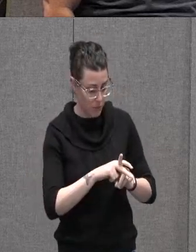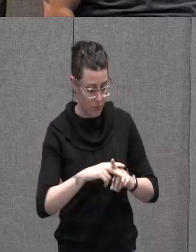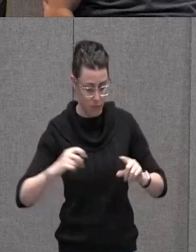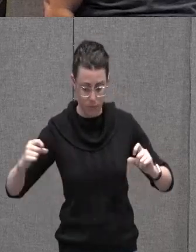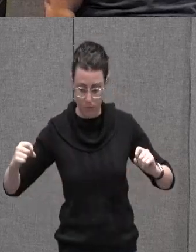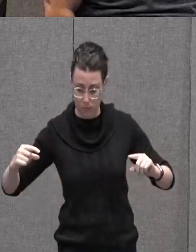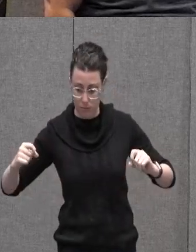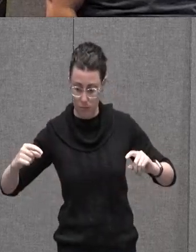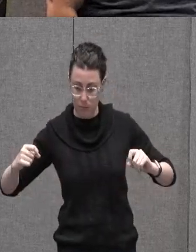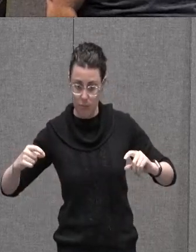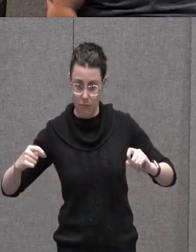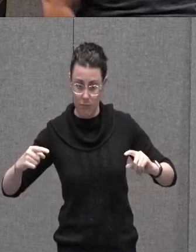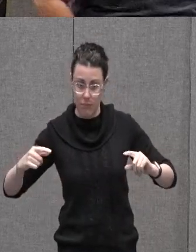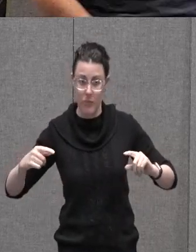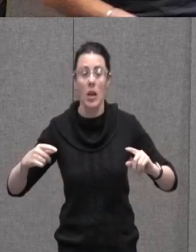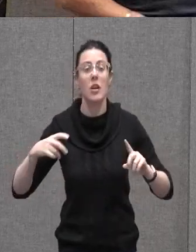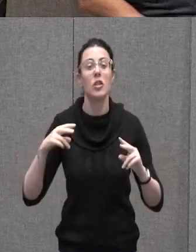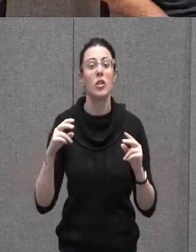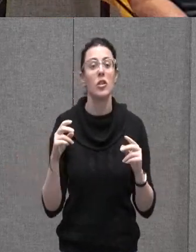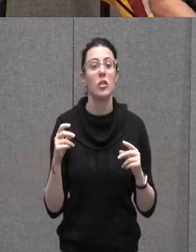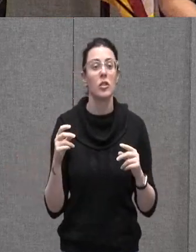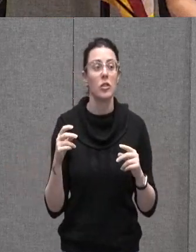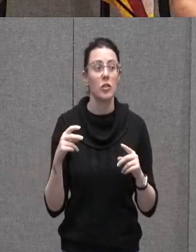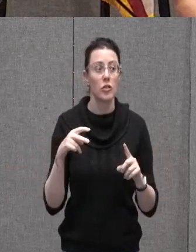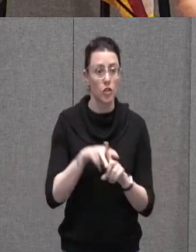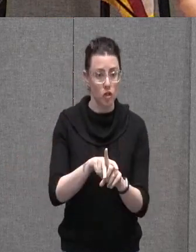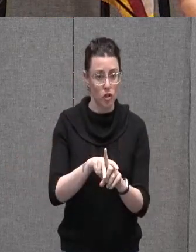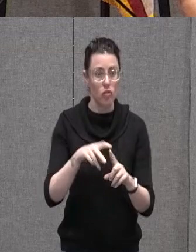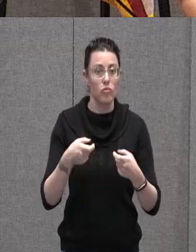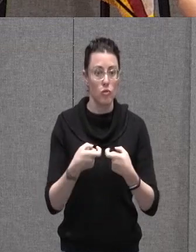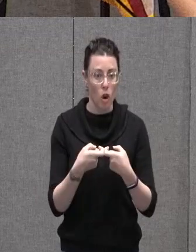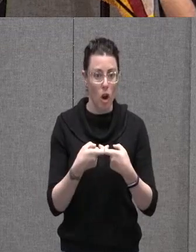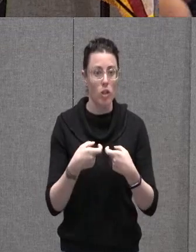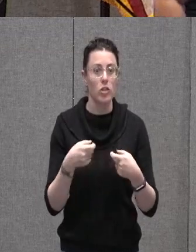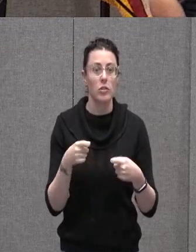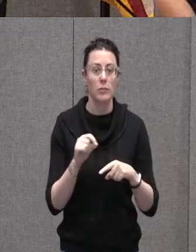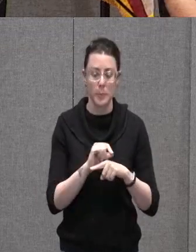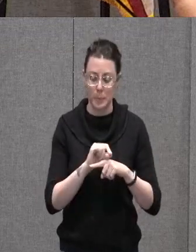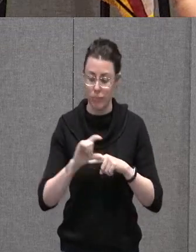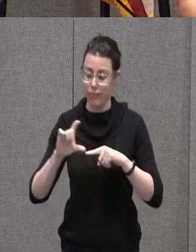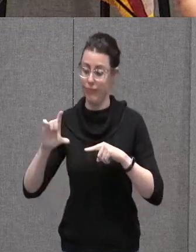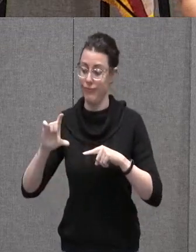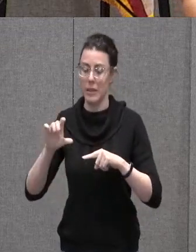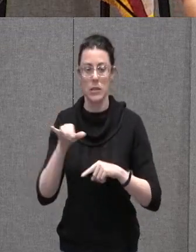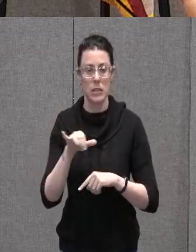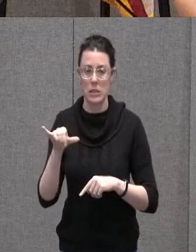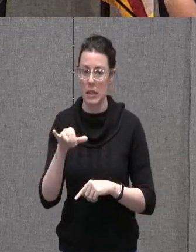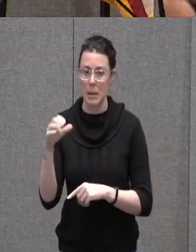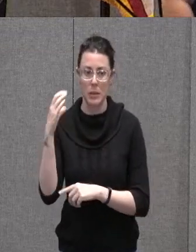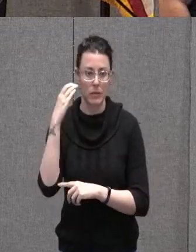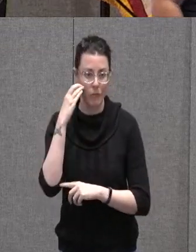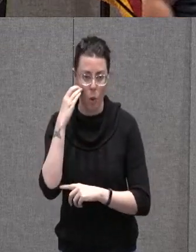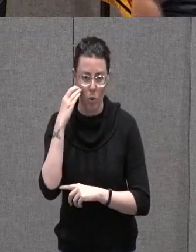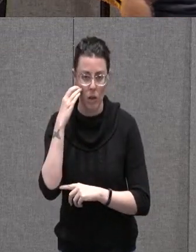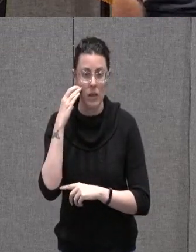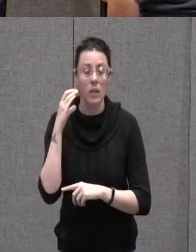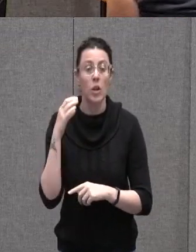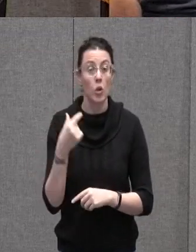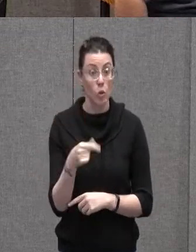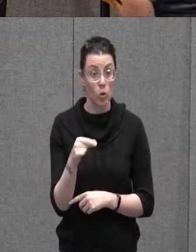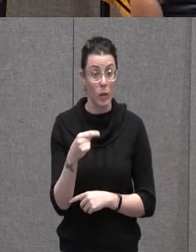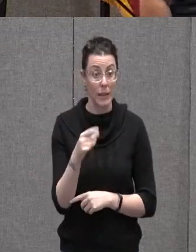we charge our phone or a computer. And when it's fully charged, it lights up in the screen and we know we're ready to fly. So